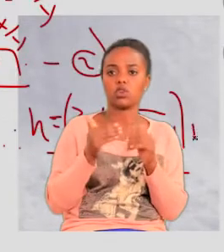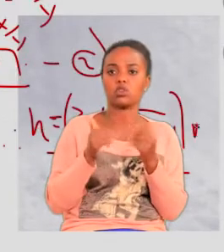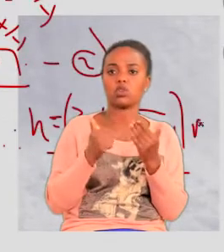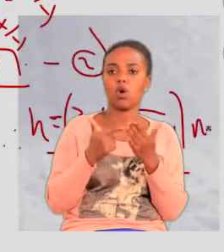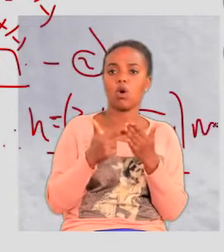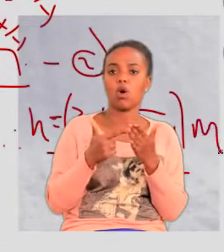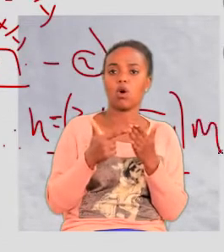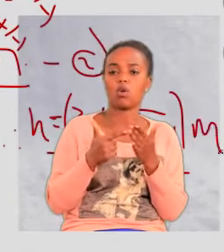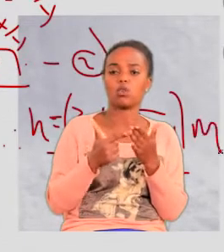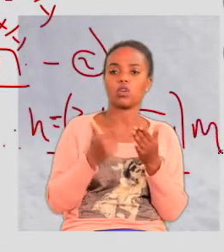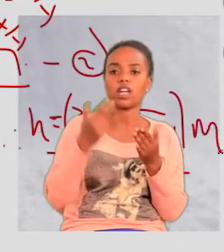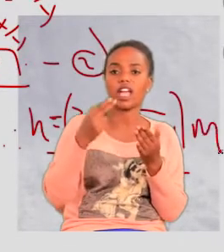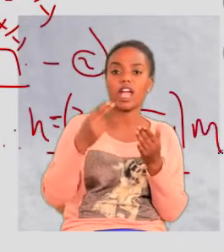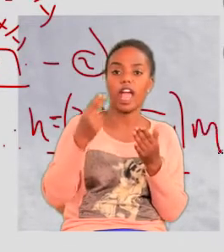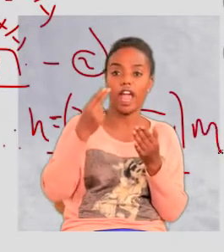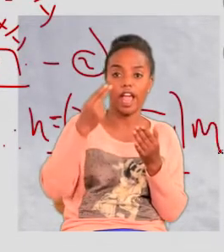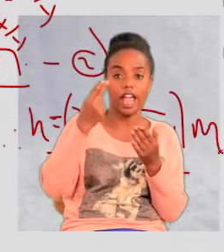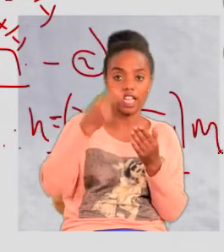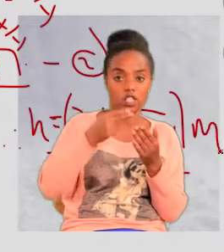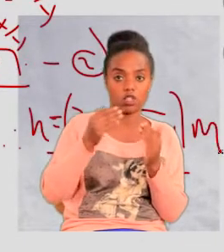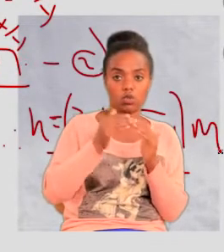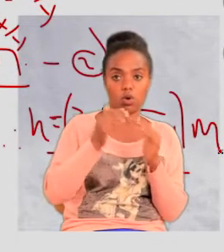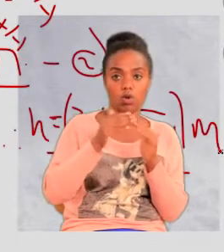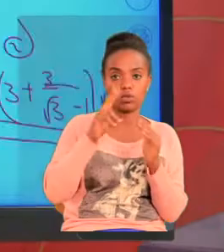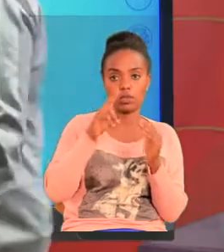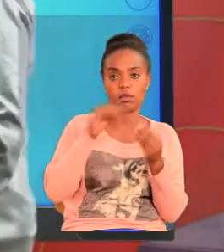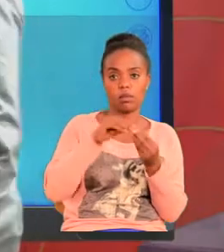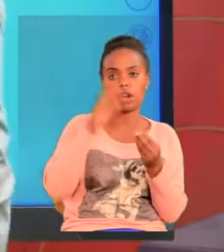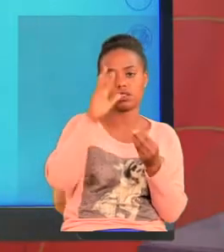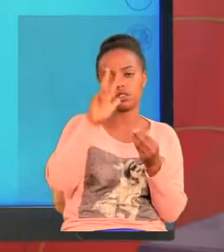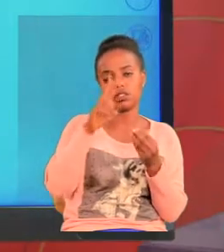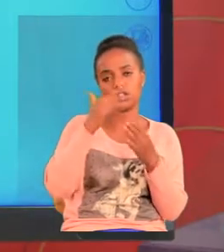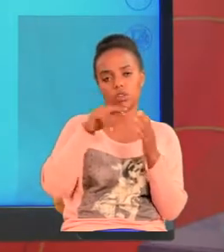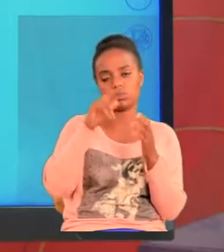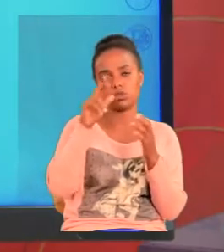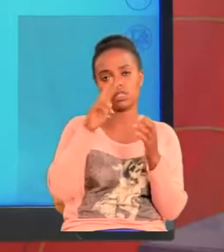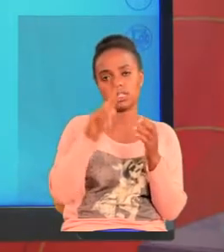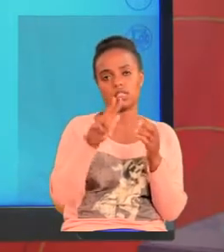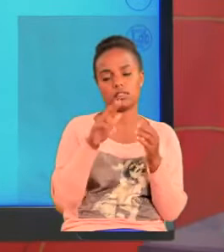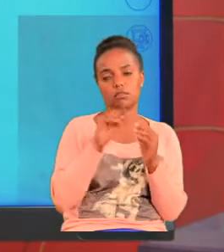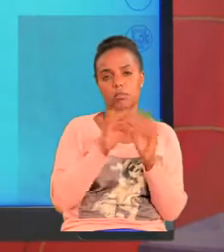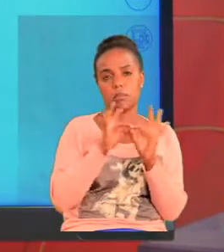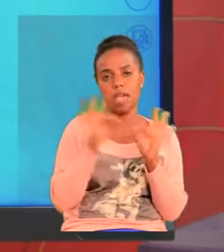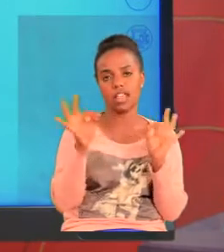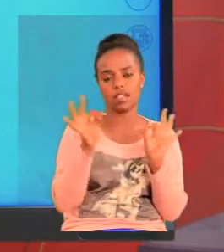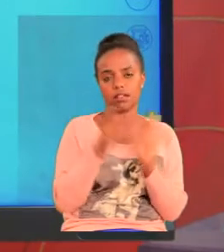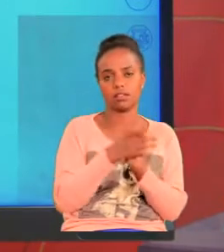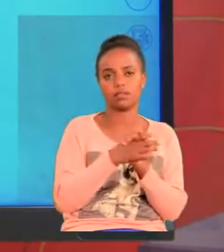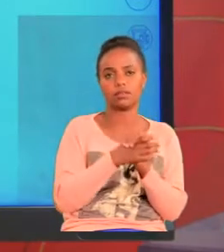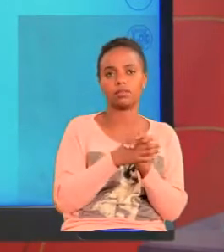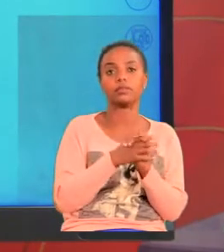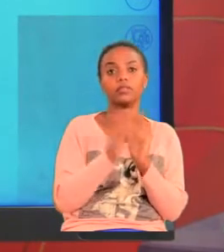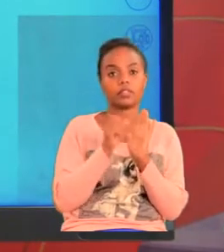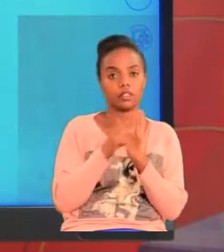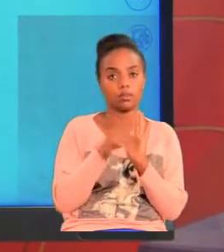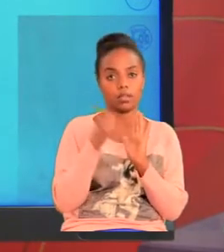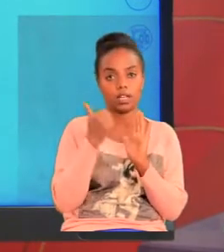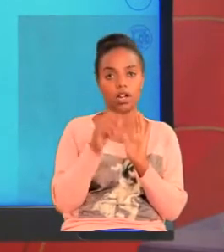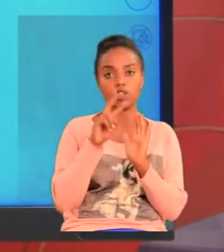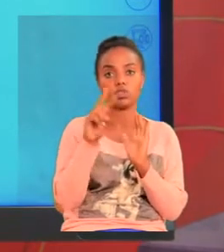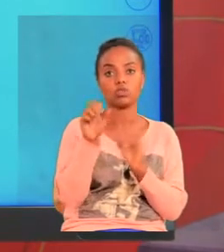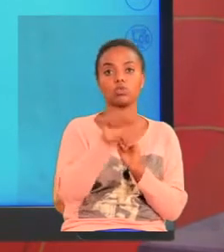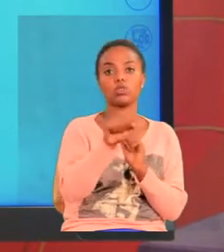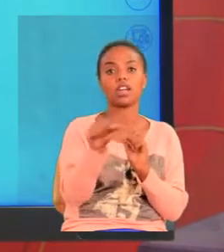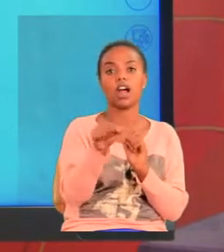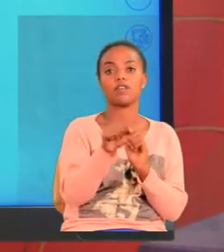much meters, the height will be this one. Okay, now let's see this example 3. Two drivers A and B leave the